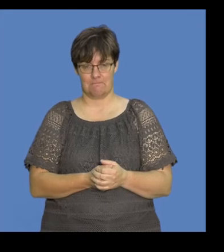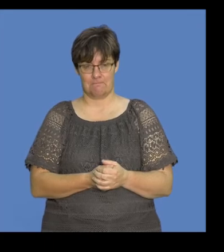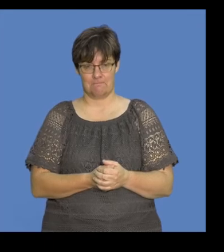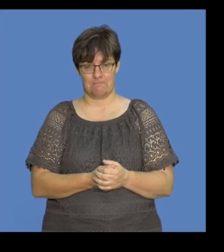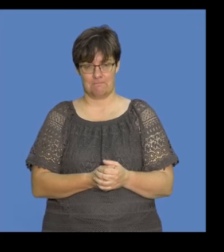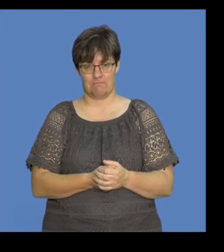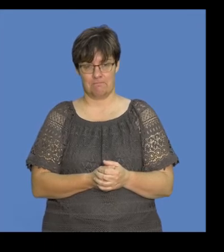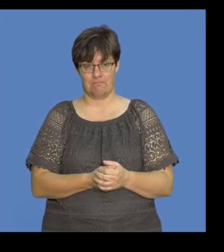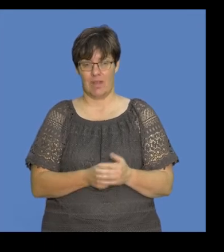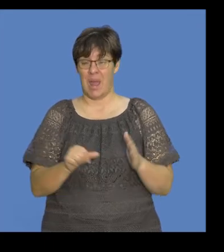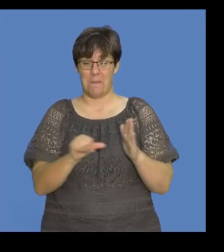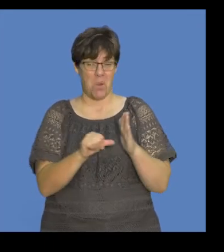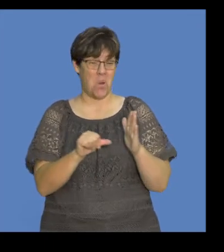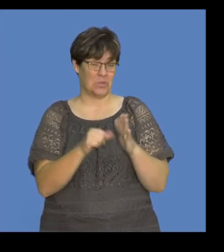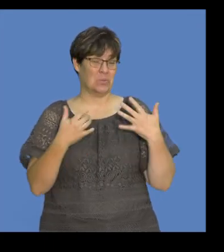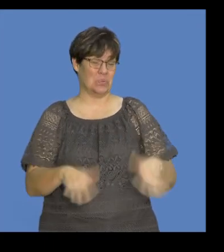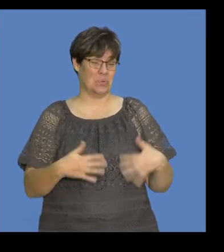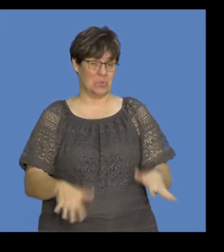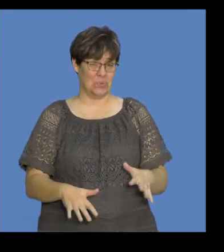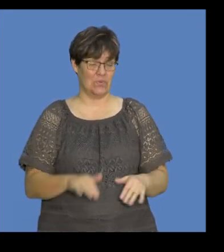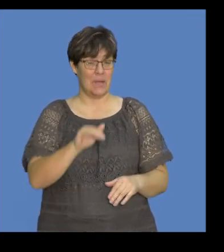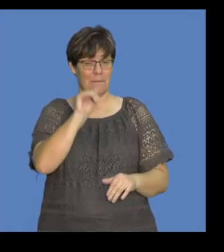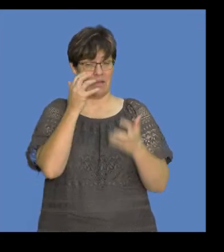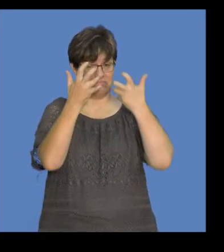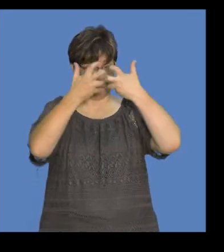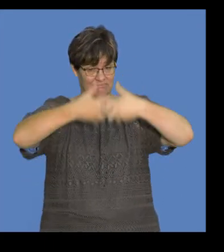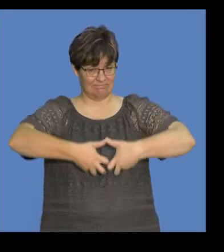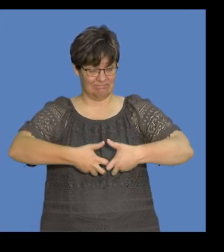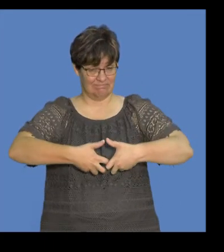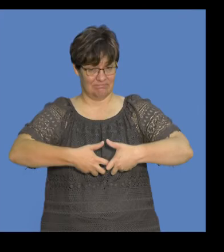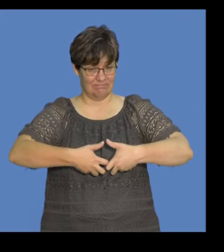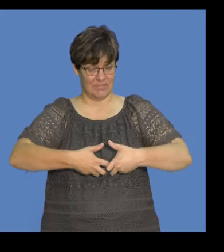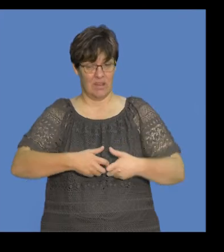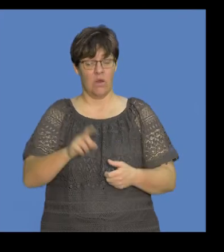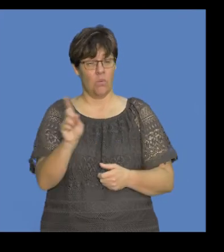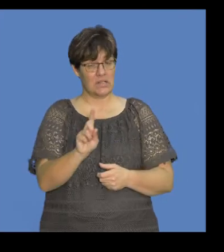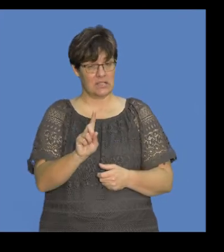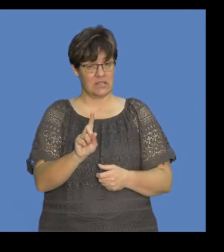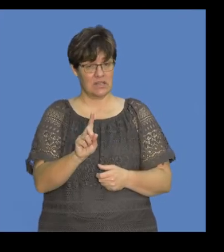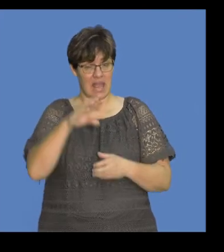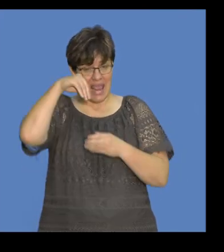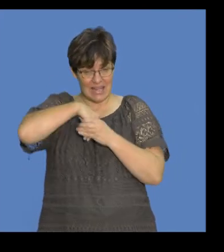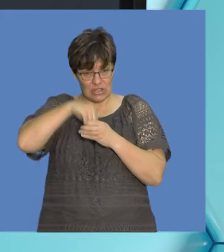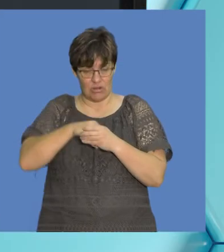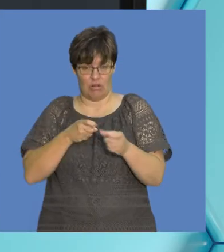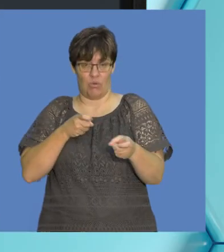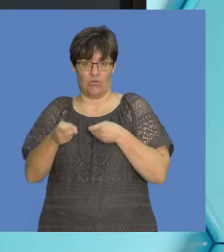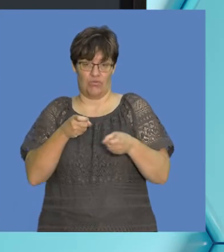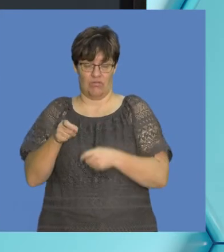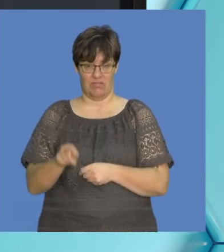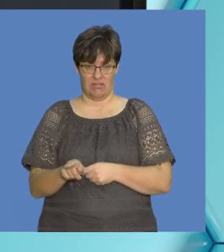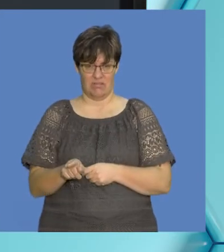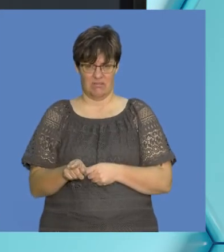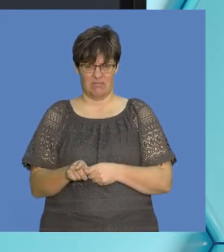A very important part of bank reconciliations is the role of internal control. What